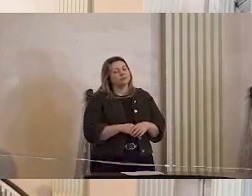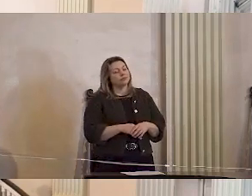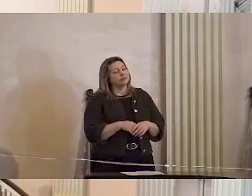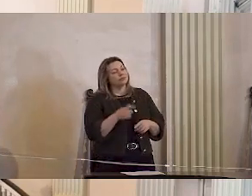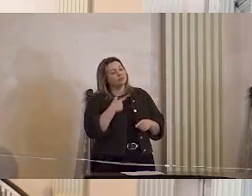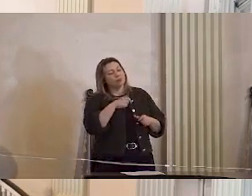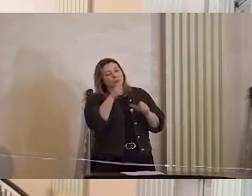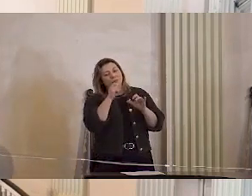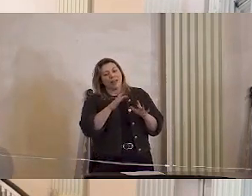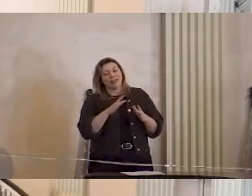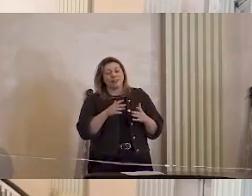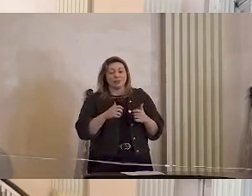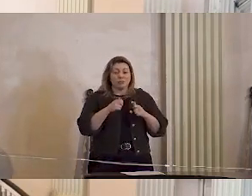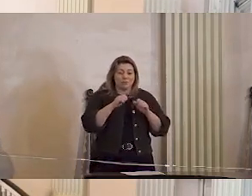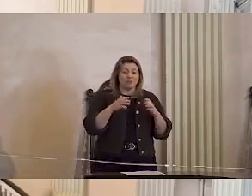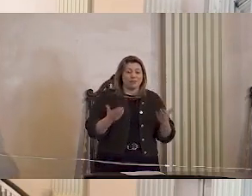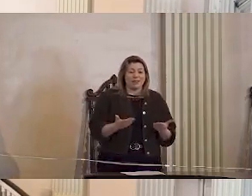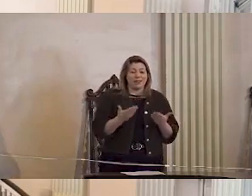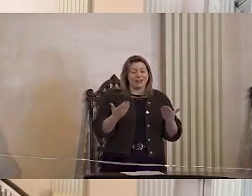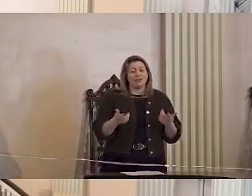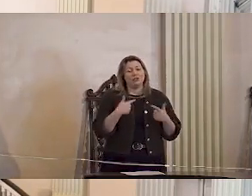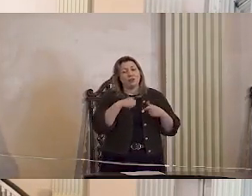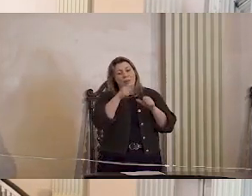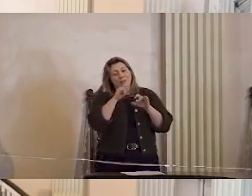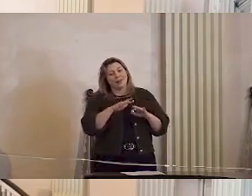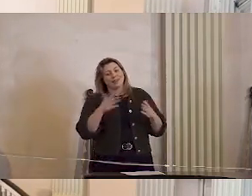We are blessed by being here. We are